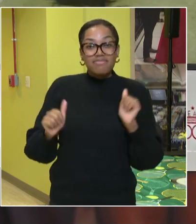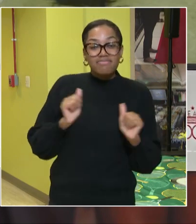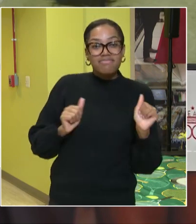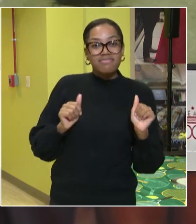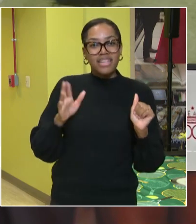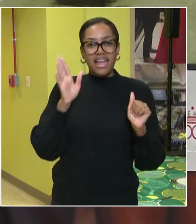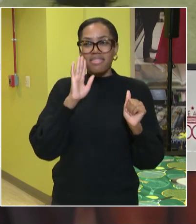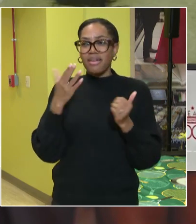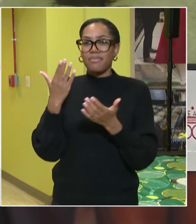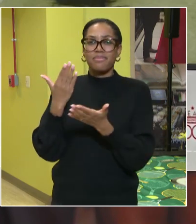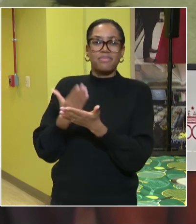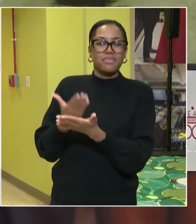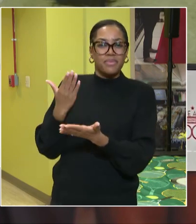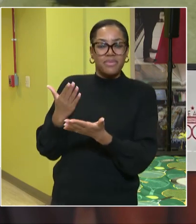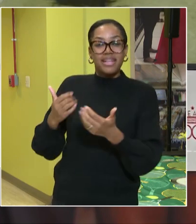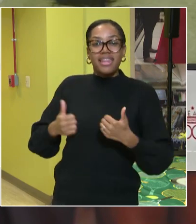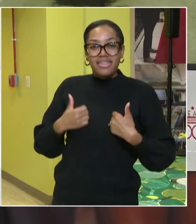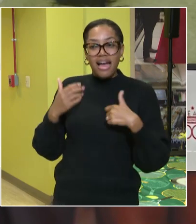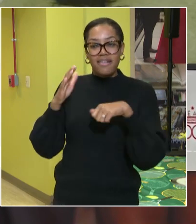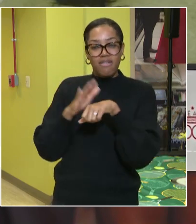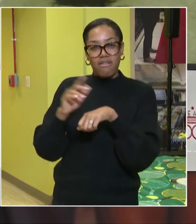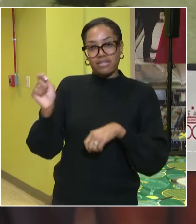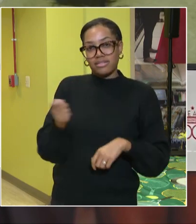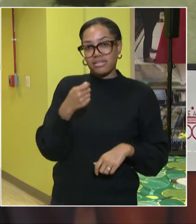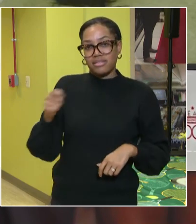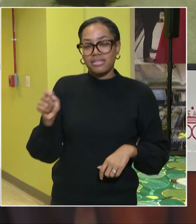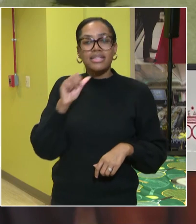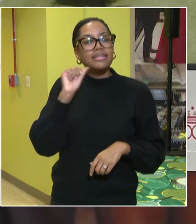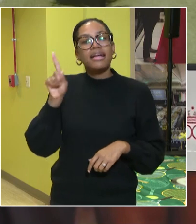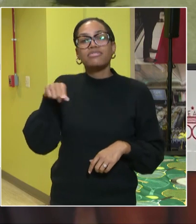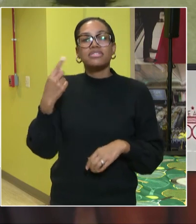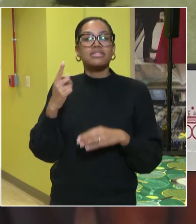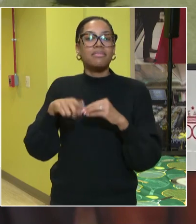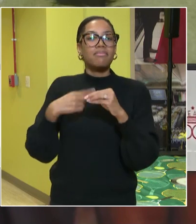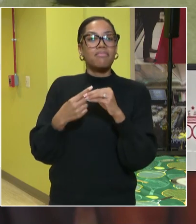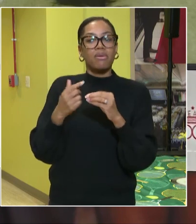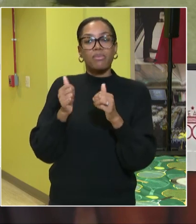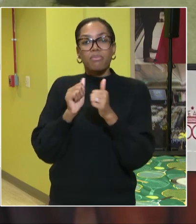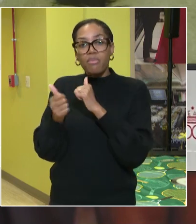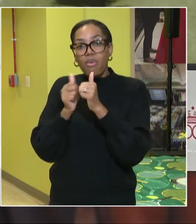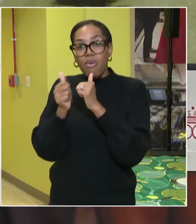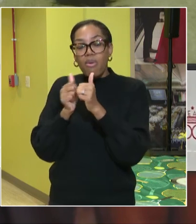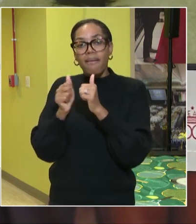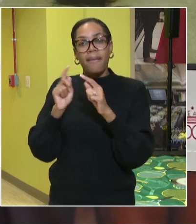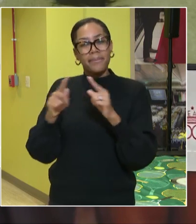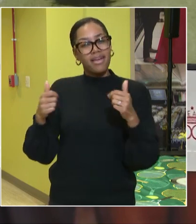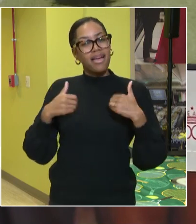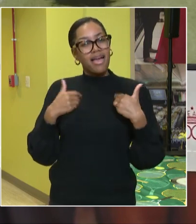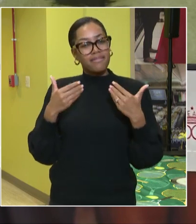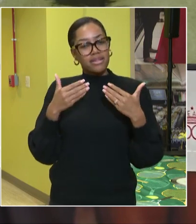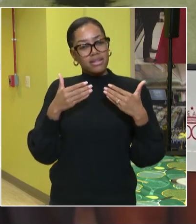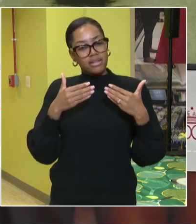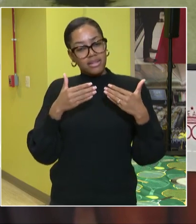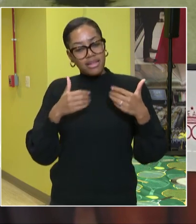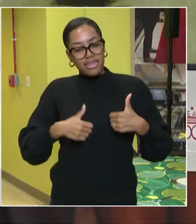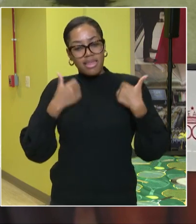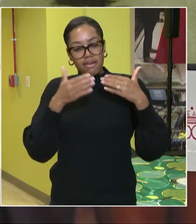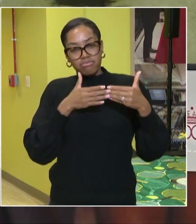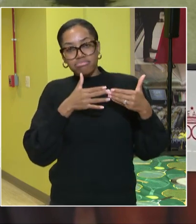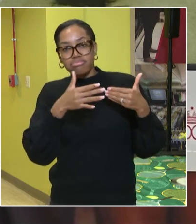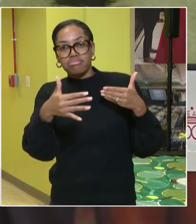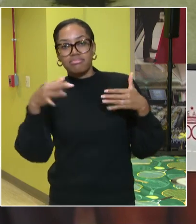courts. Because of course, it's not just about sports, but there is life learning components when you think about